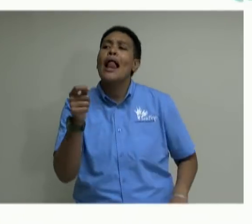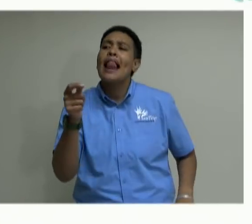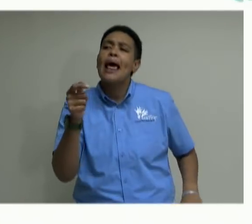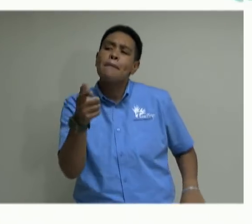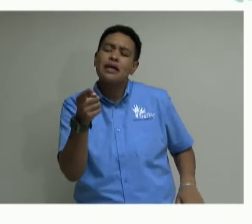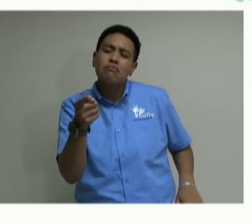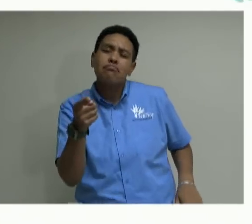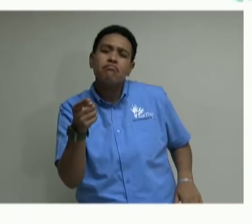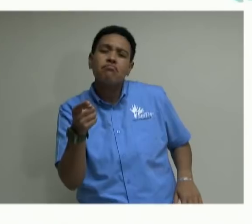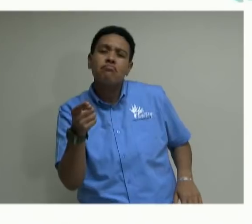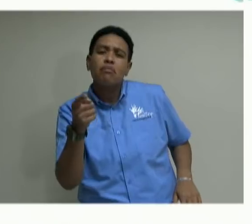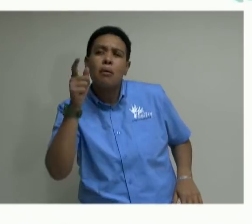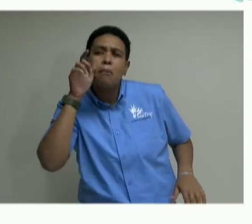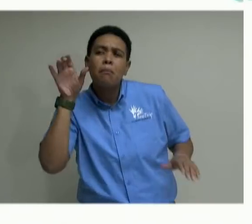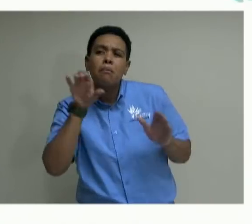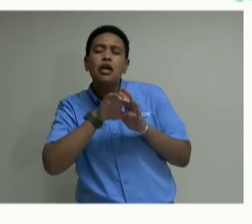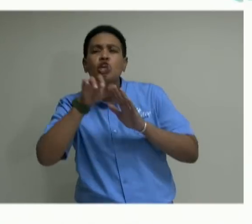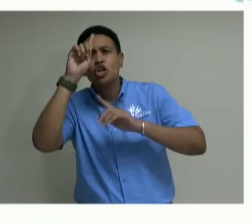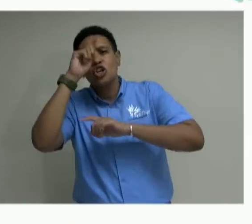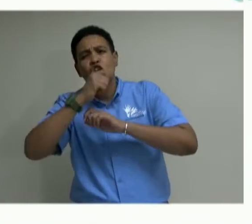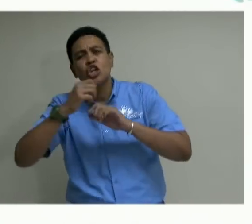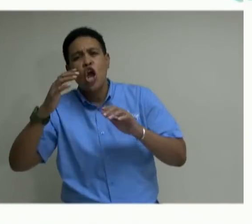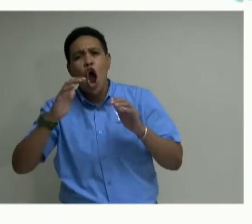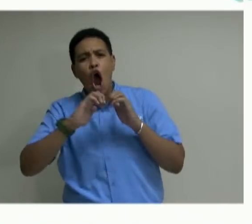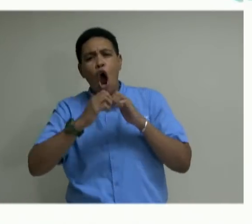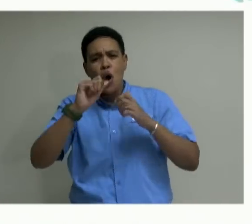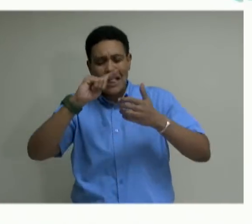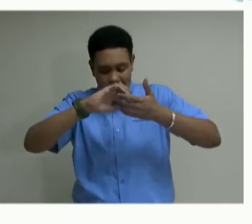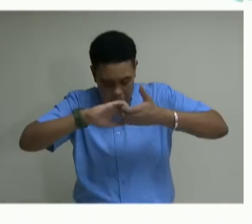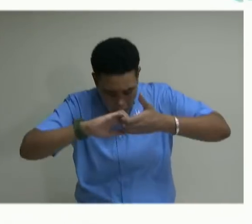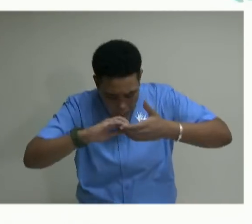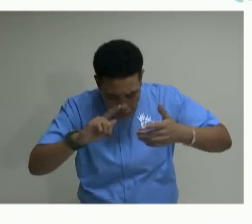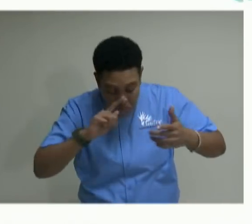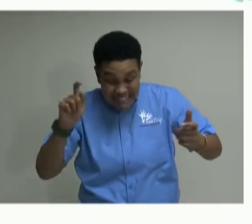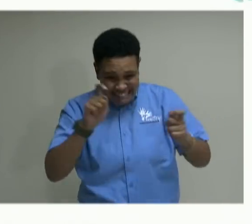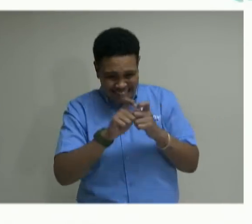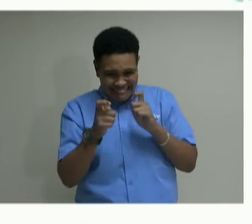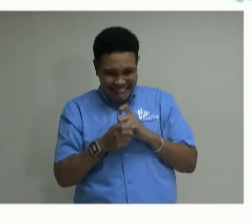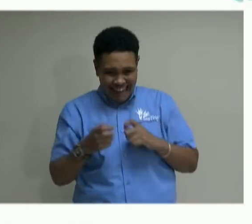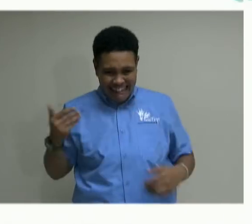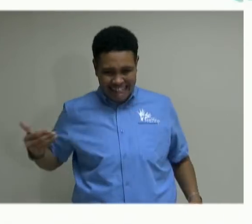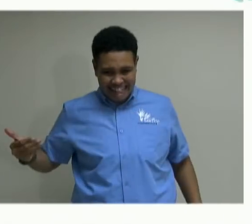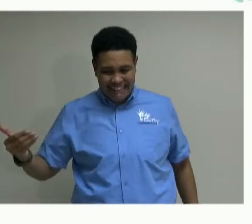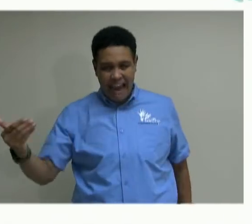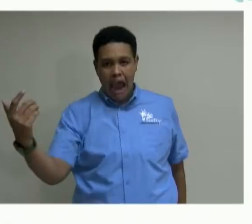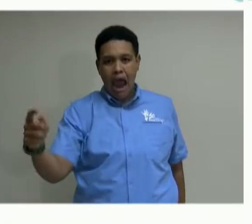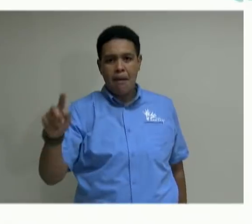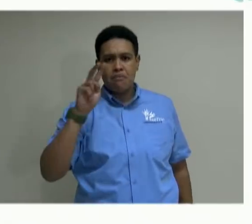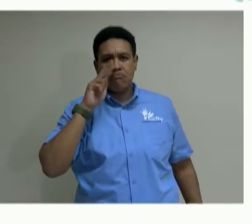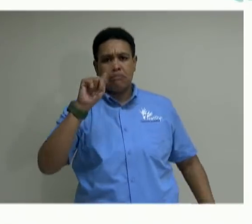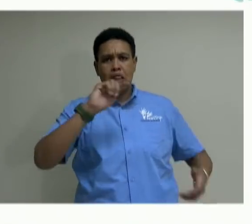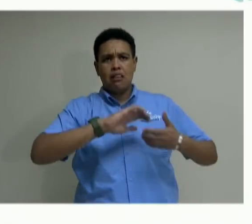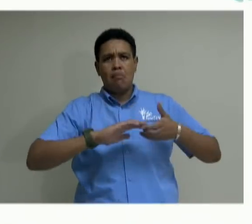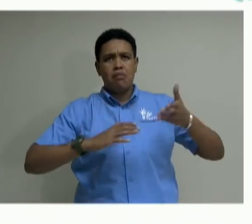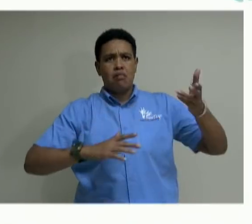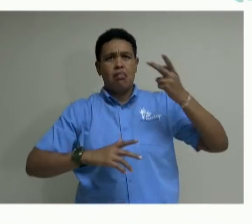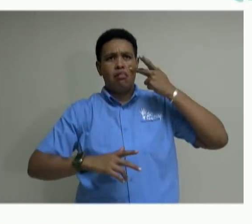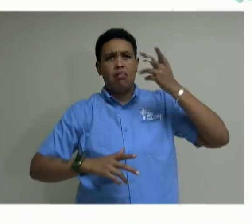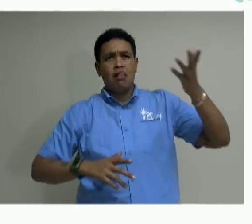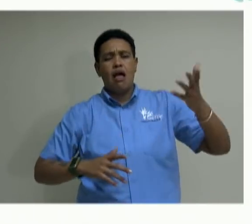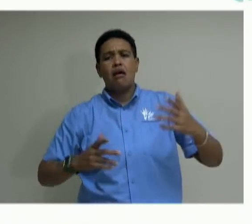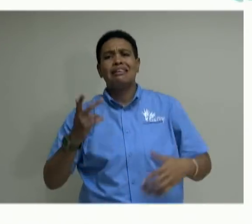little picture of how St. Thomas evolved. So if we look at the cases in St. Thomas, you will see